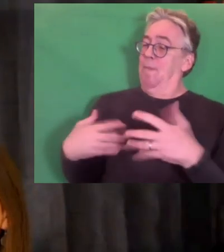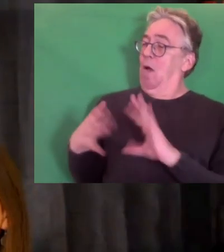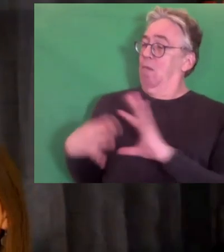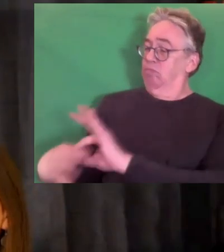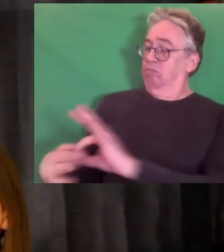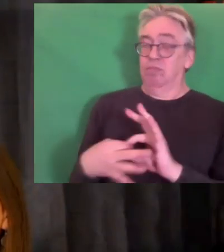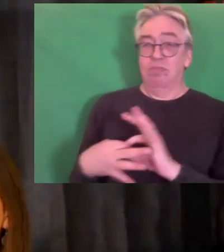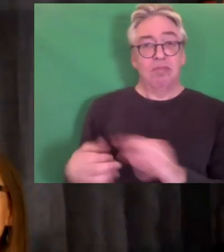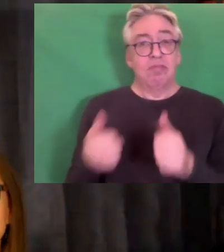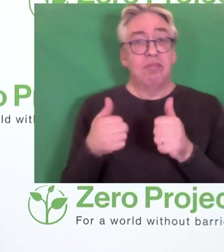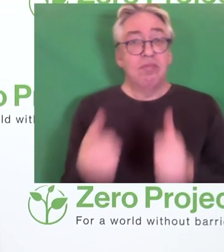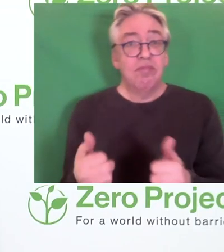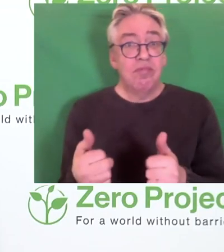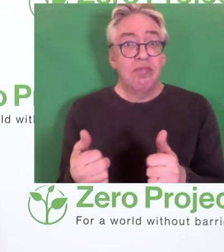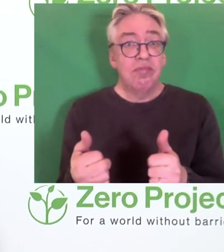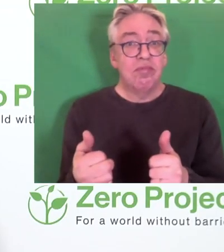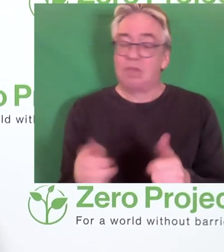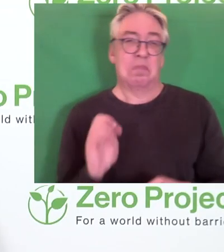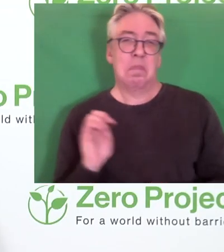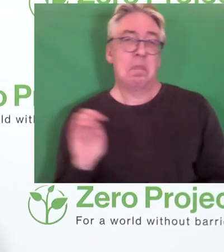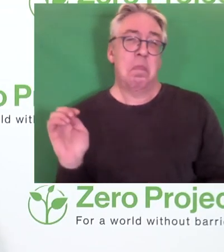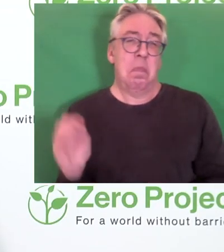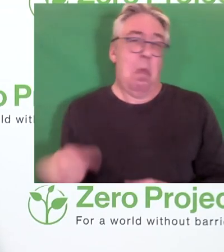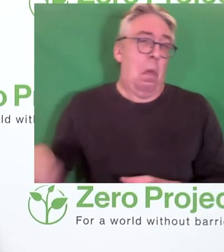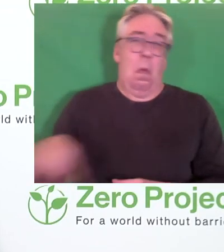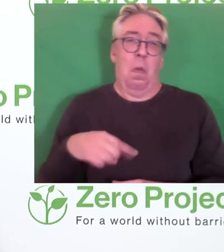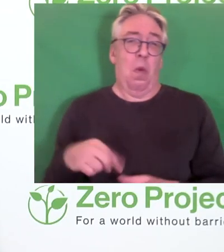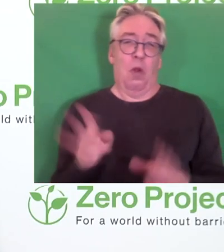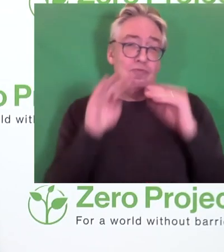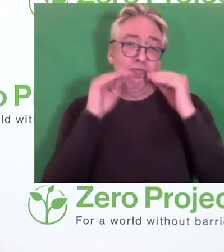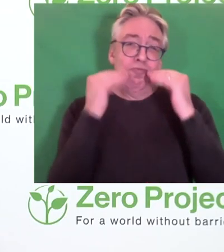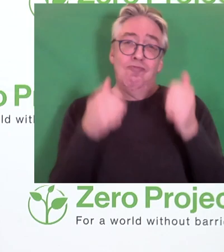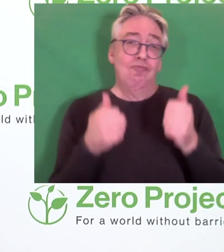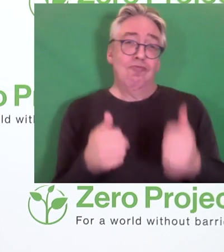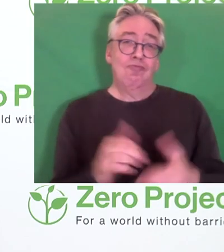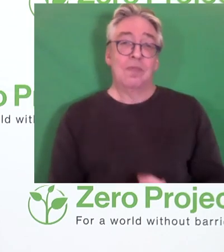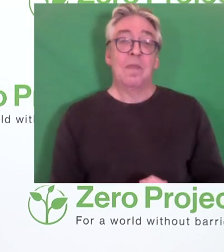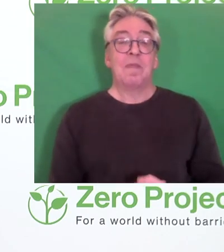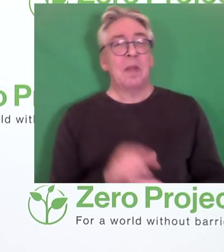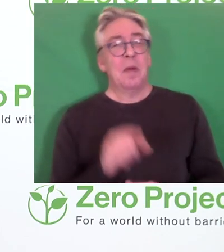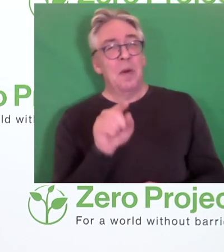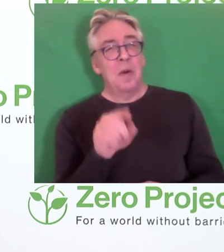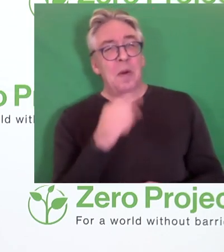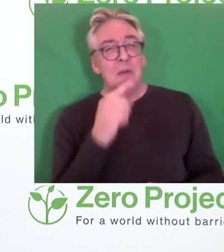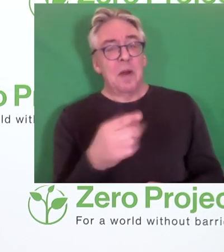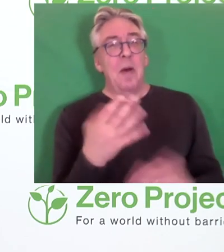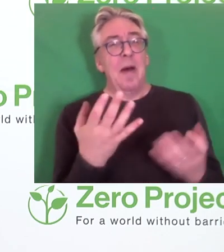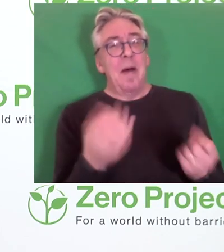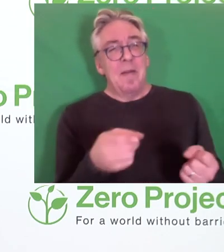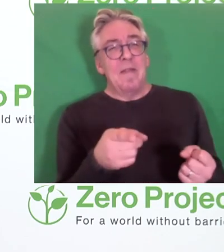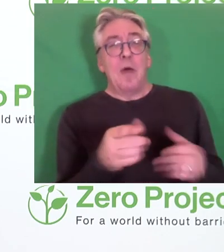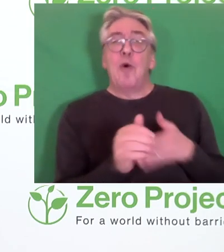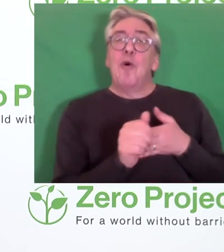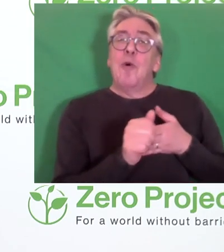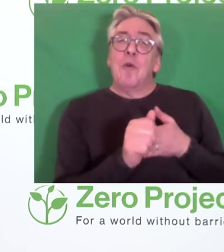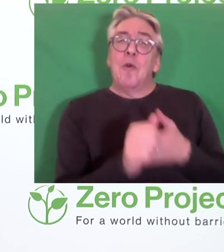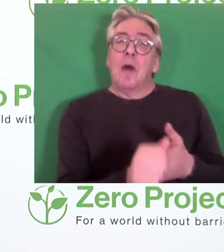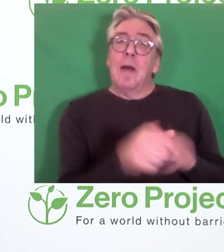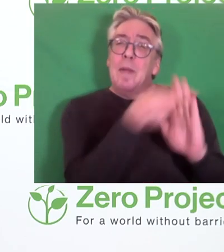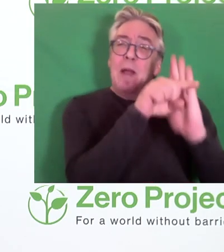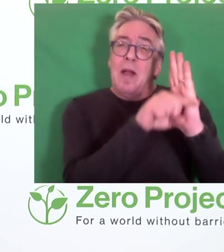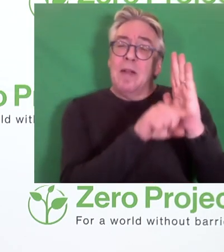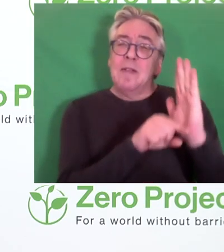happy. Thank you. I was wondering, you mentioned these accessibility game guidelines for the gaming industry.